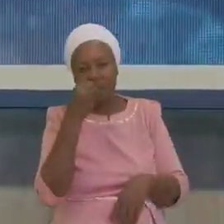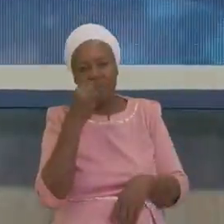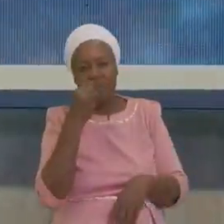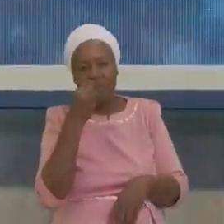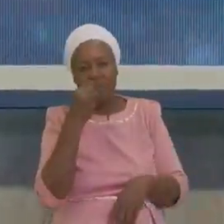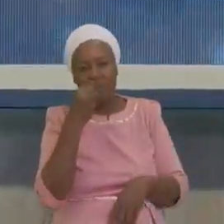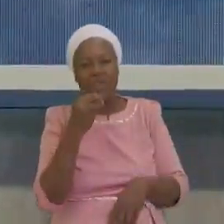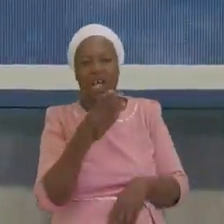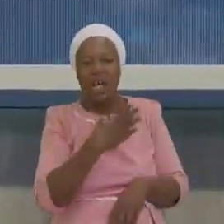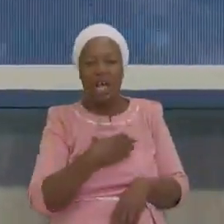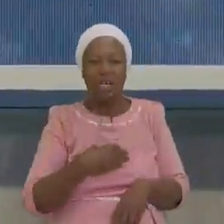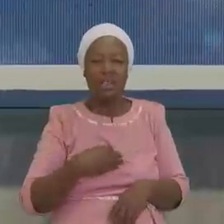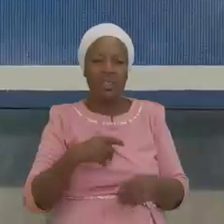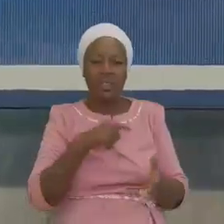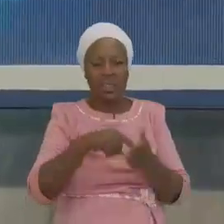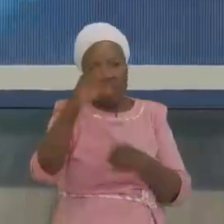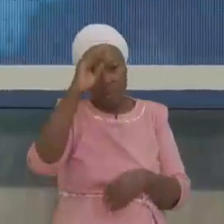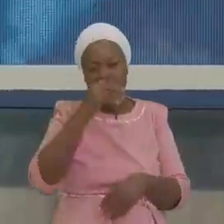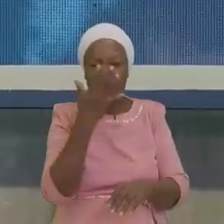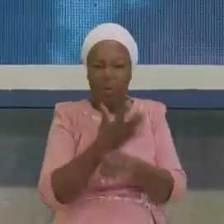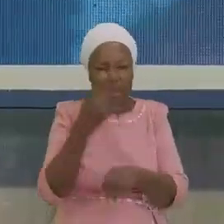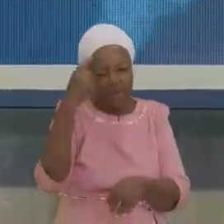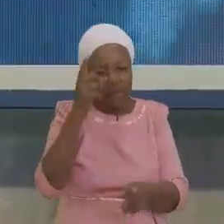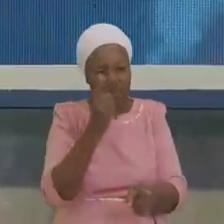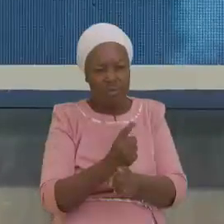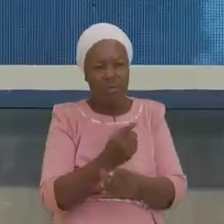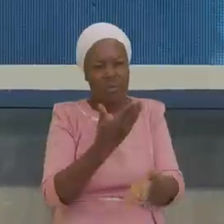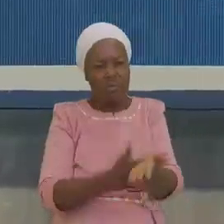he's begging for just breakfast.